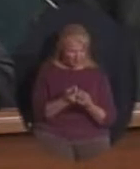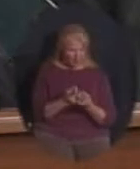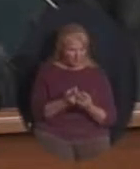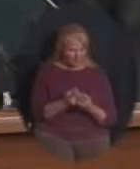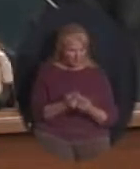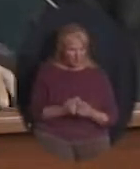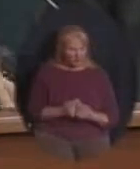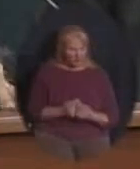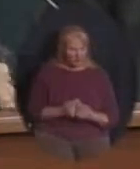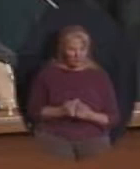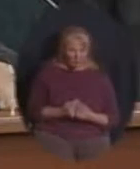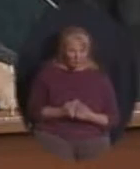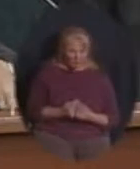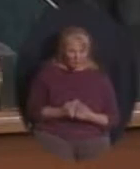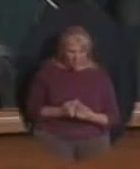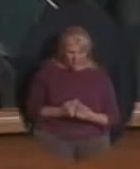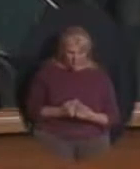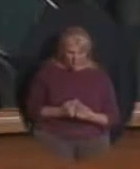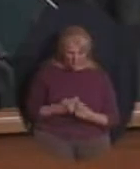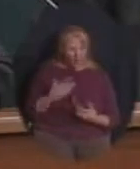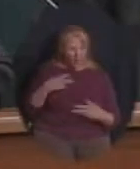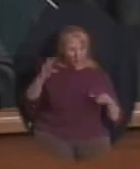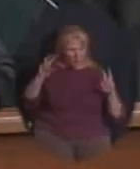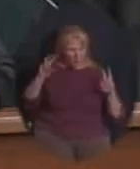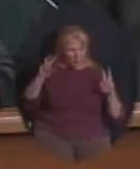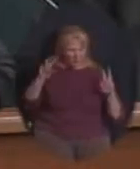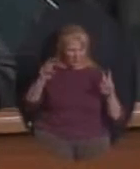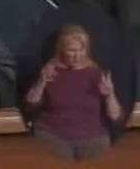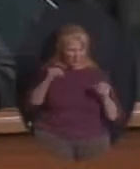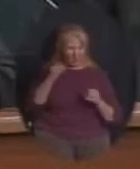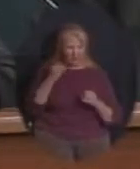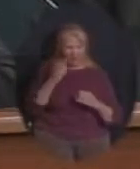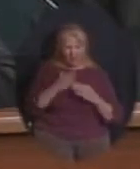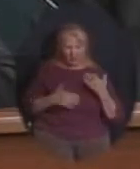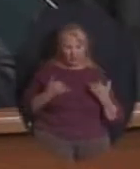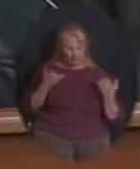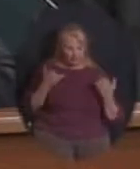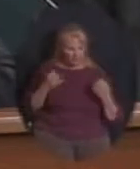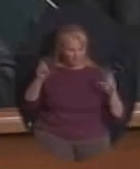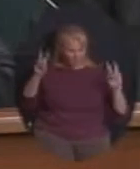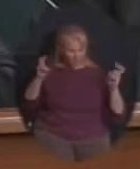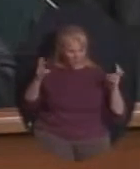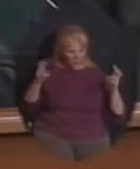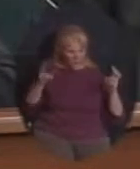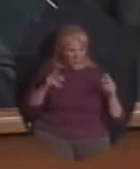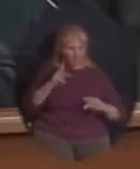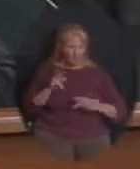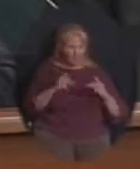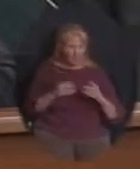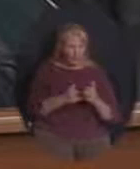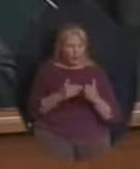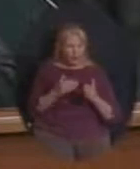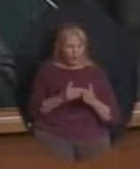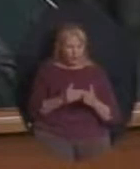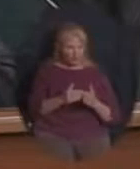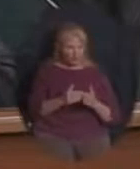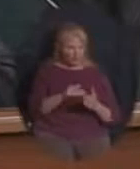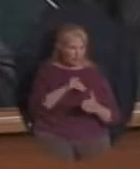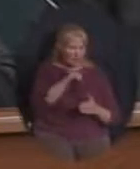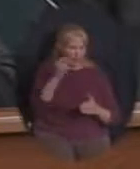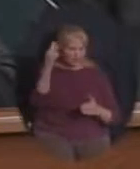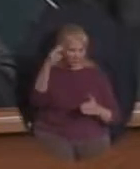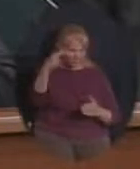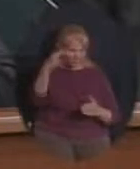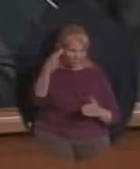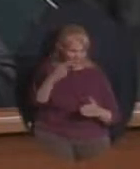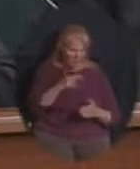end this little speech by quoting from a hero of mine. Quote, people are often unreasonable, illogical, and